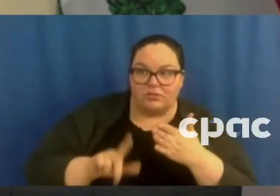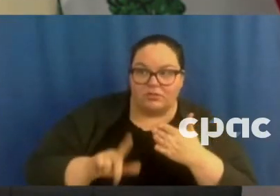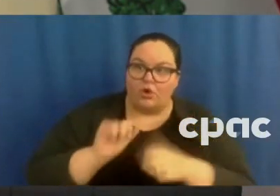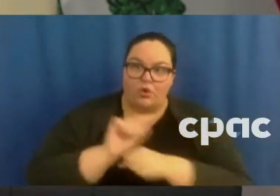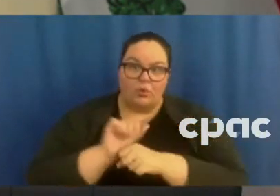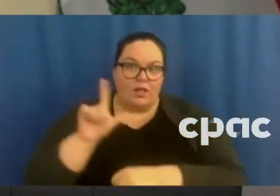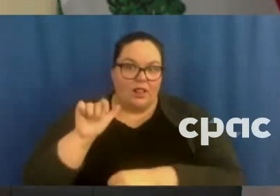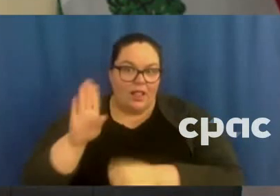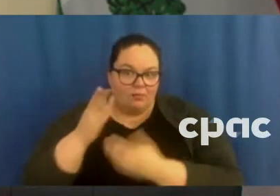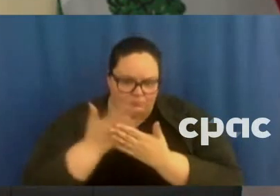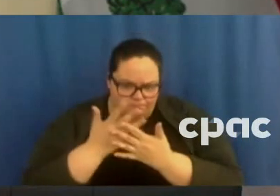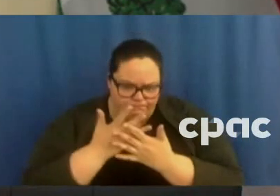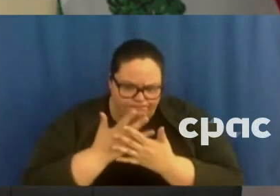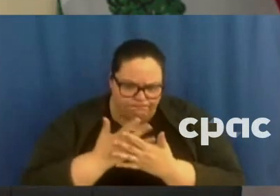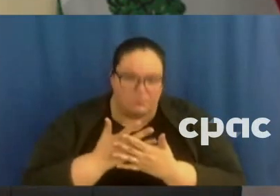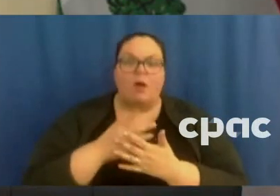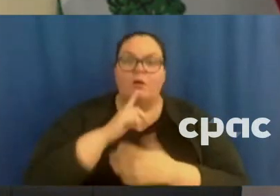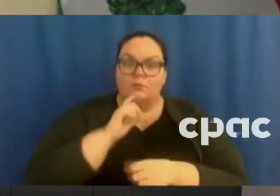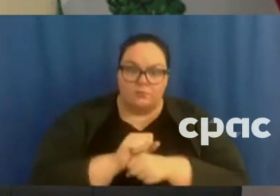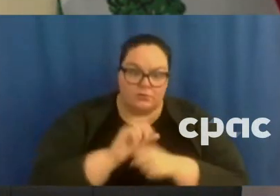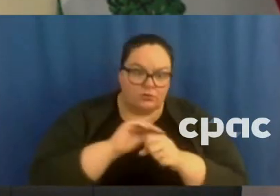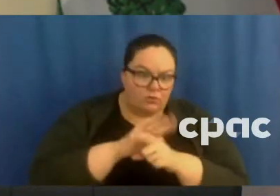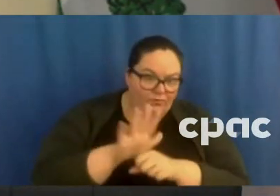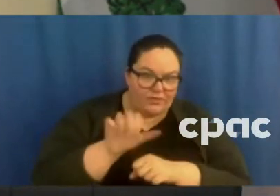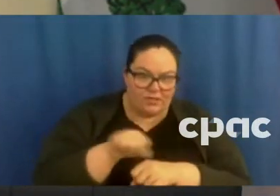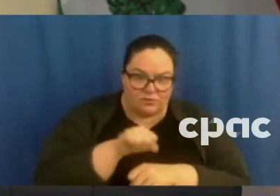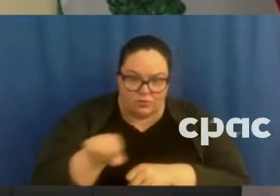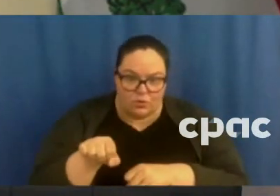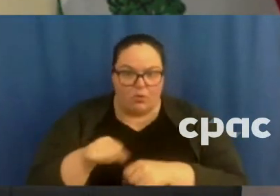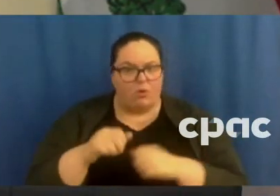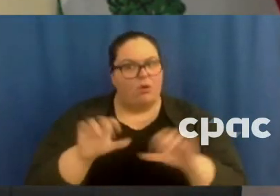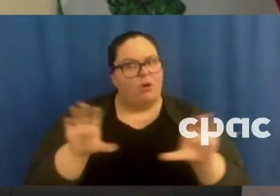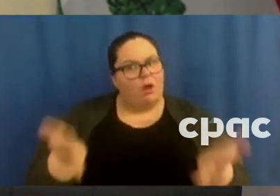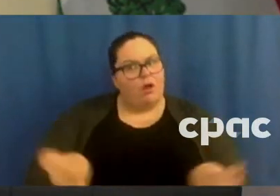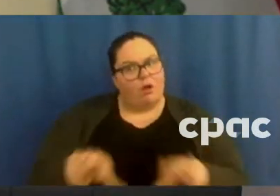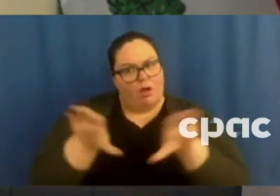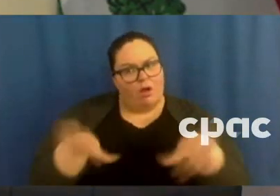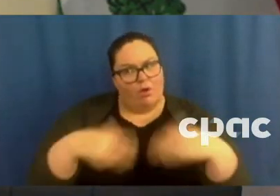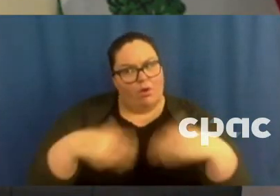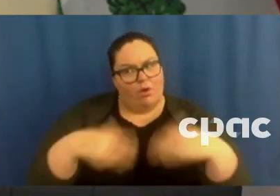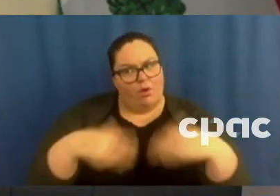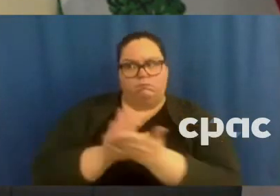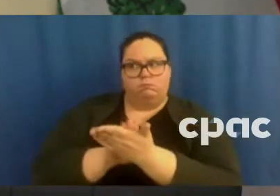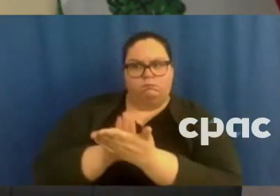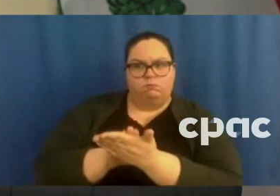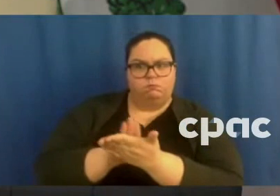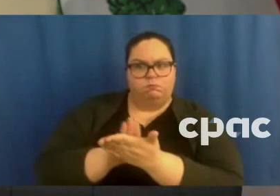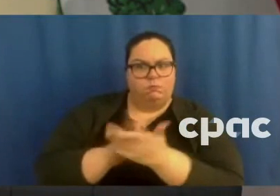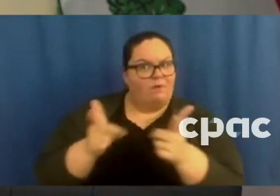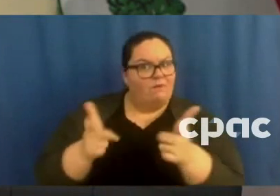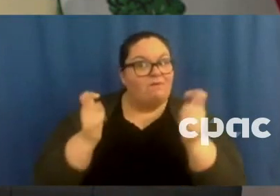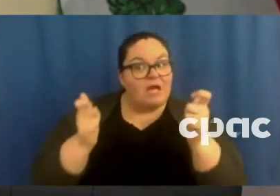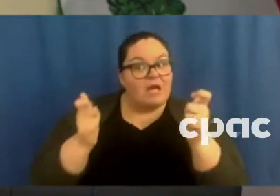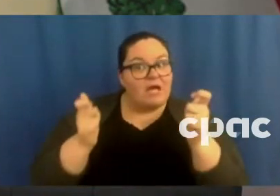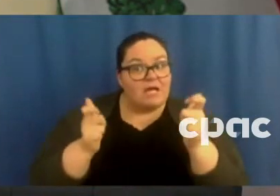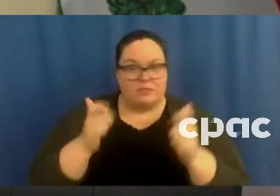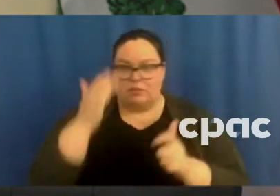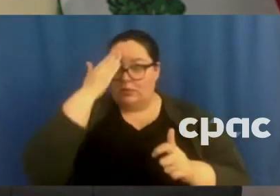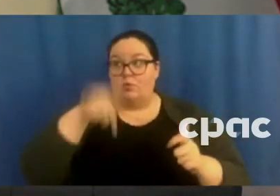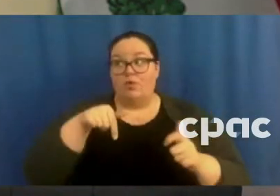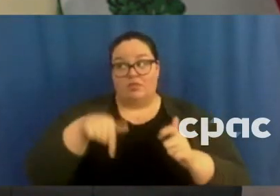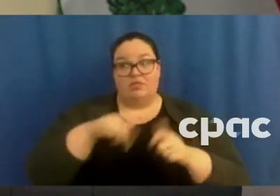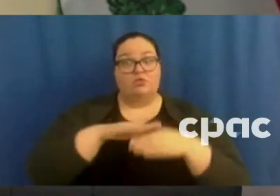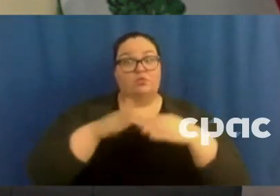tremendous heroes doing amazing work, turning things around at an incredible pace. And they went into this weekend knowing they were going to be